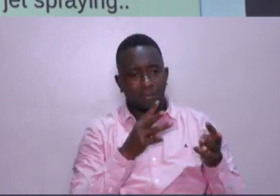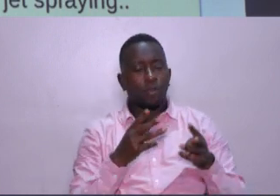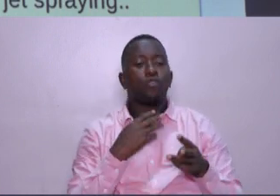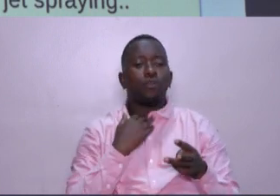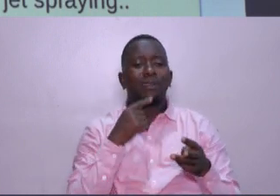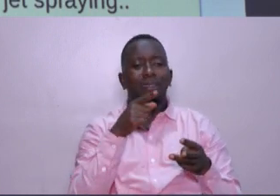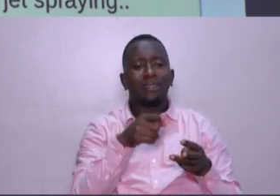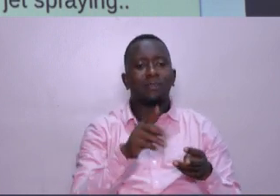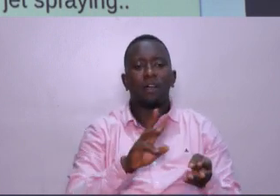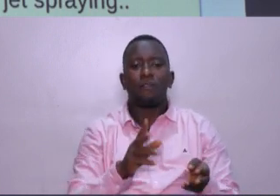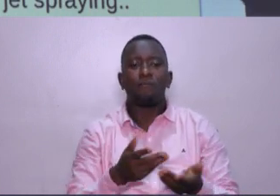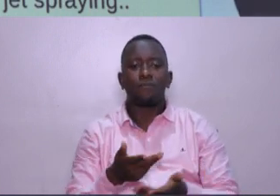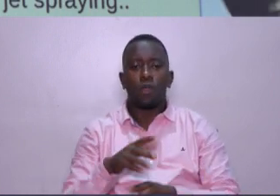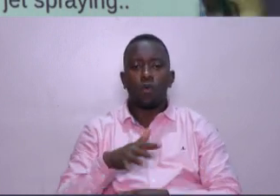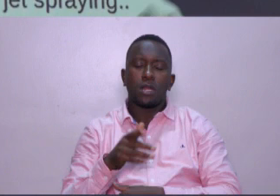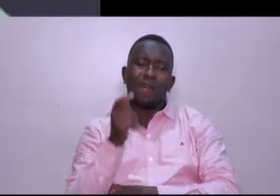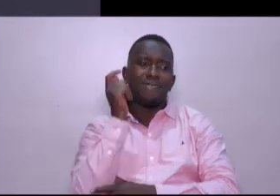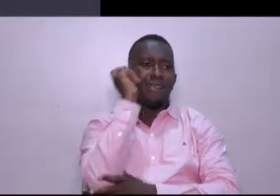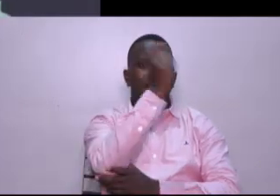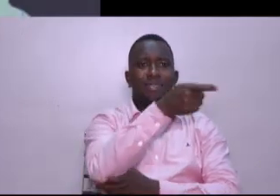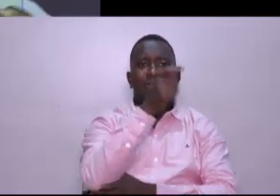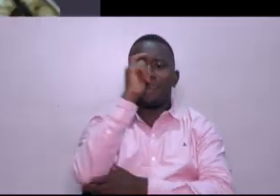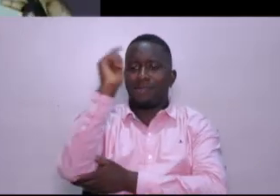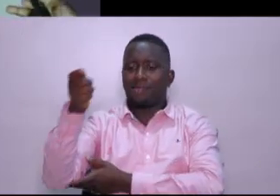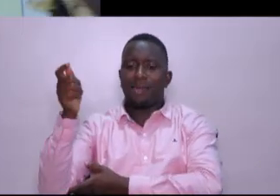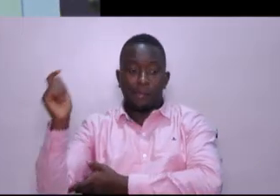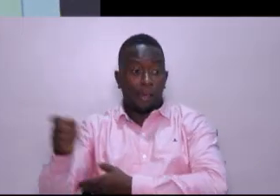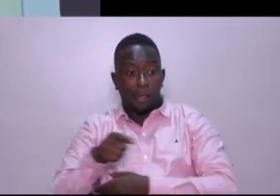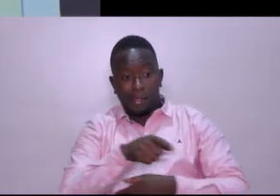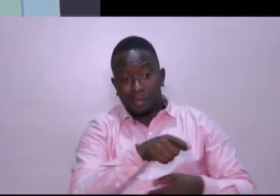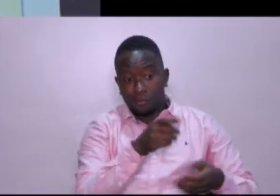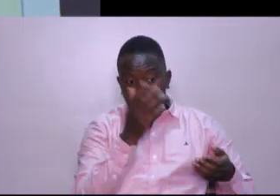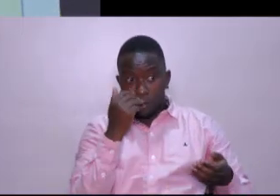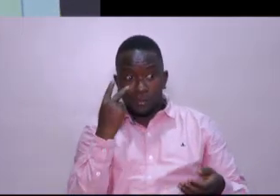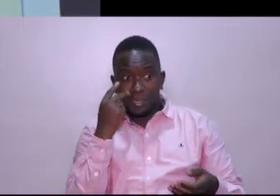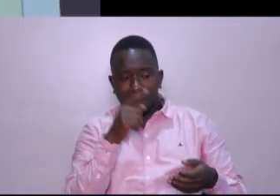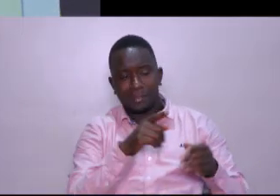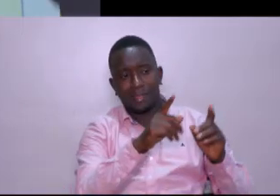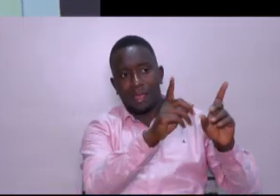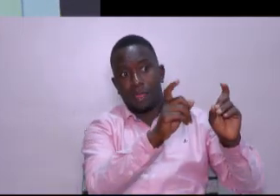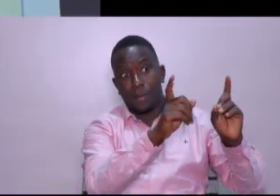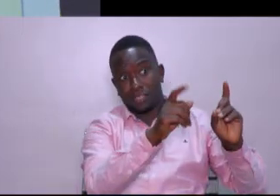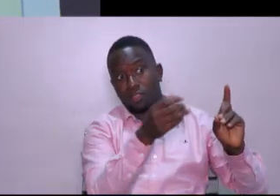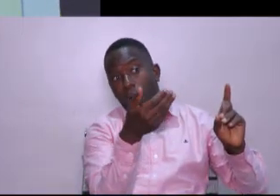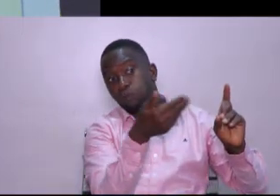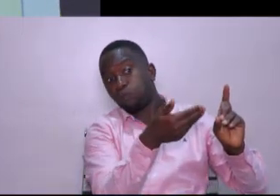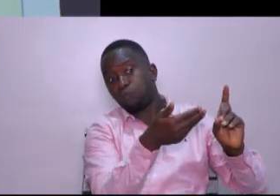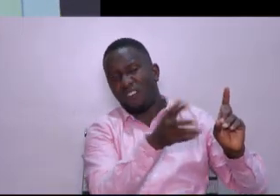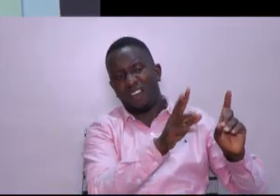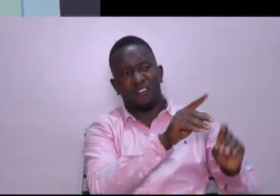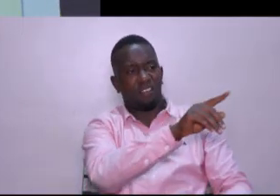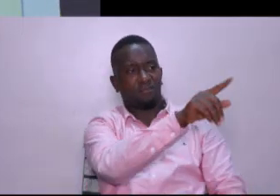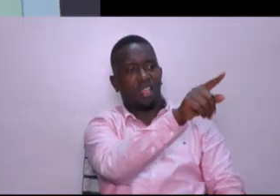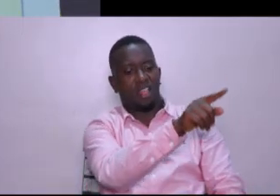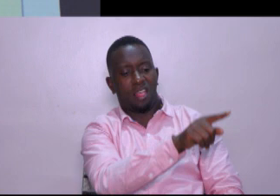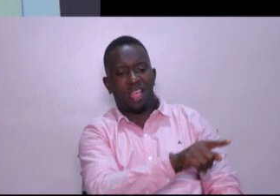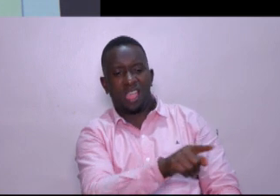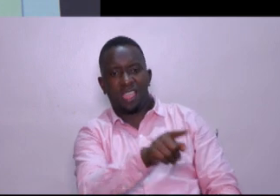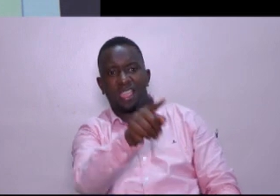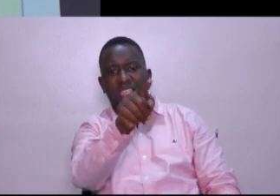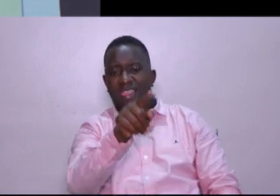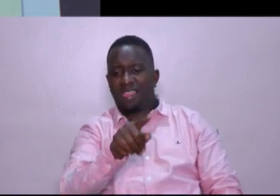out. That's why this image is there. And then the text